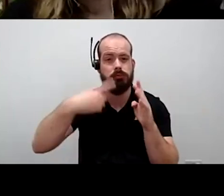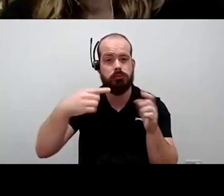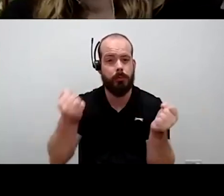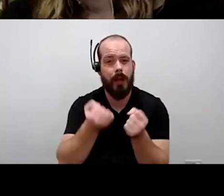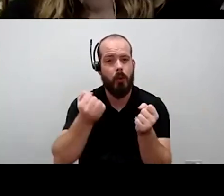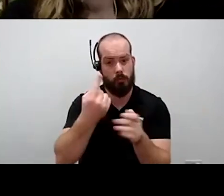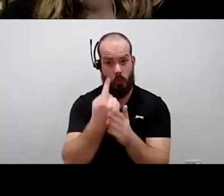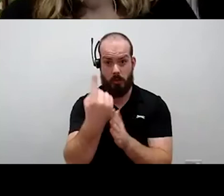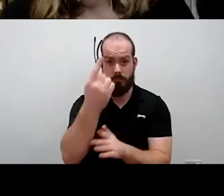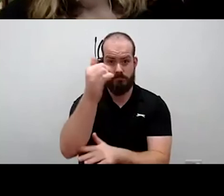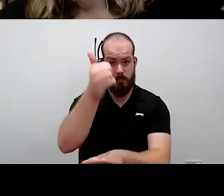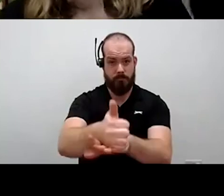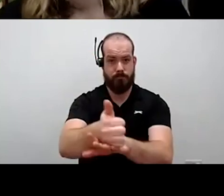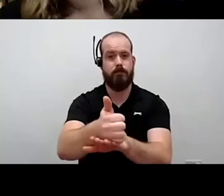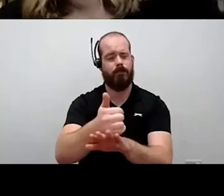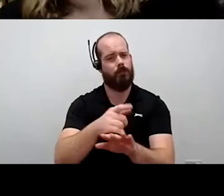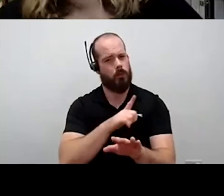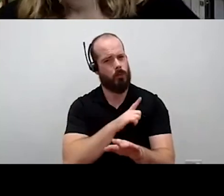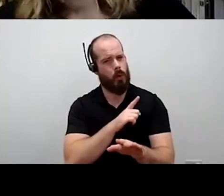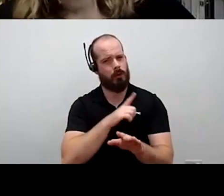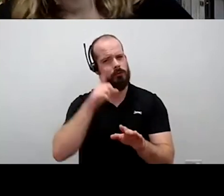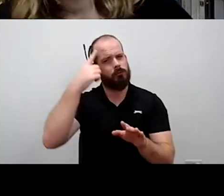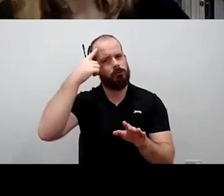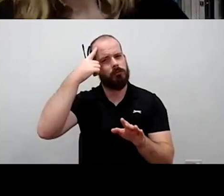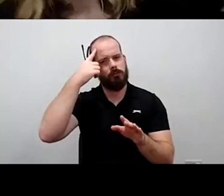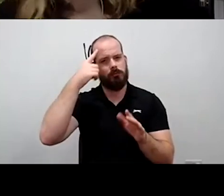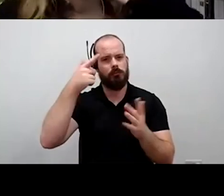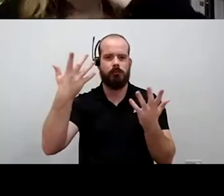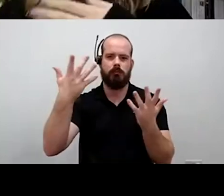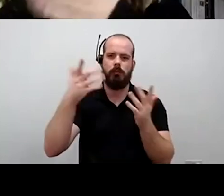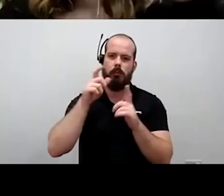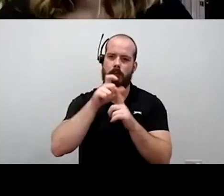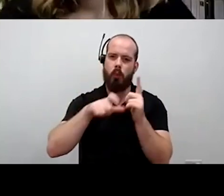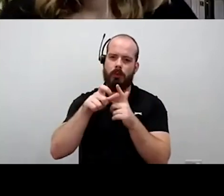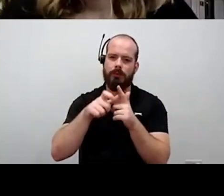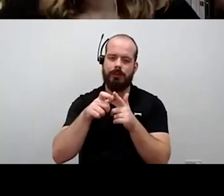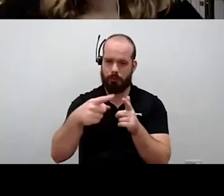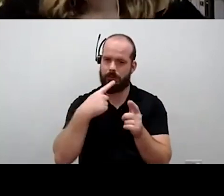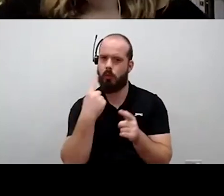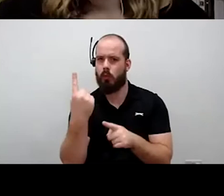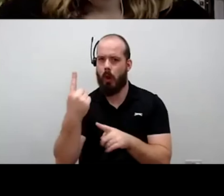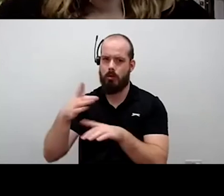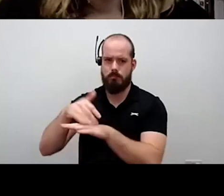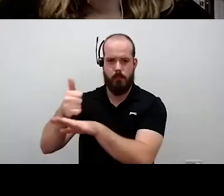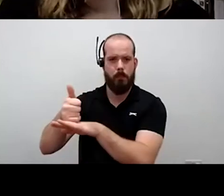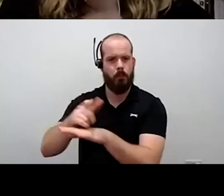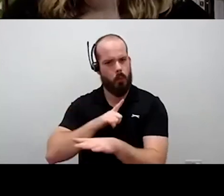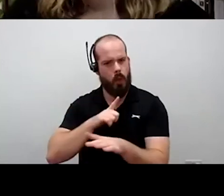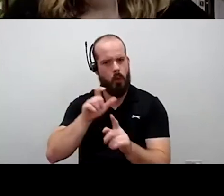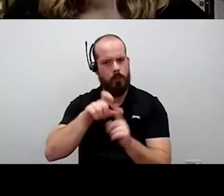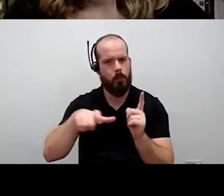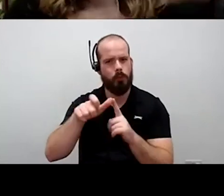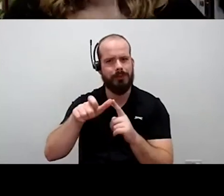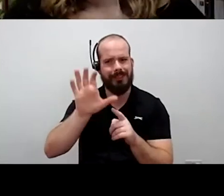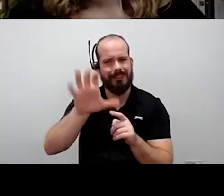why couldn't community energy think as big as an offshore wind farm? The massive one that has been built not far from where Andy's university